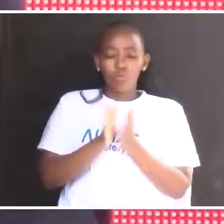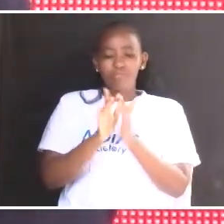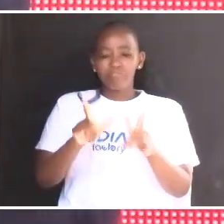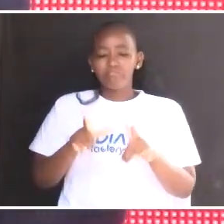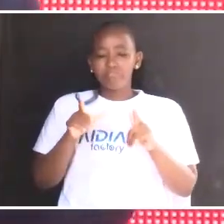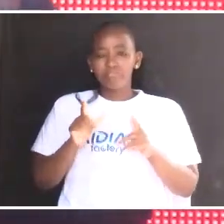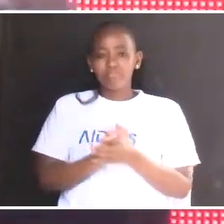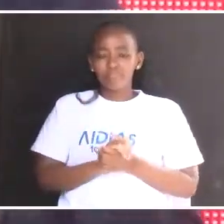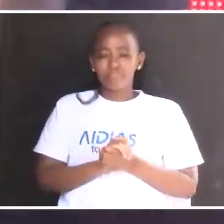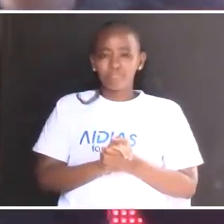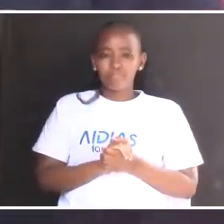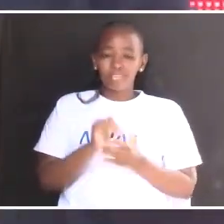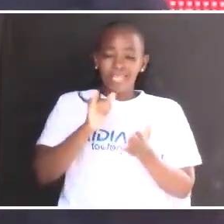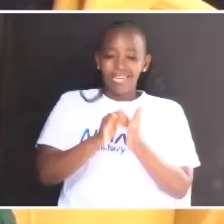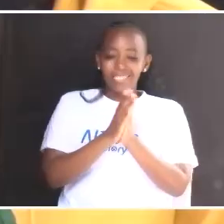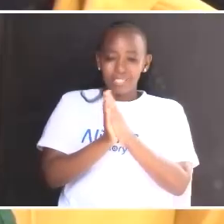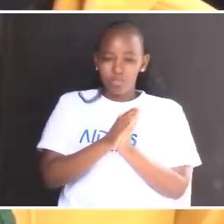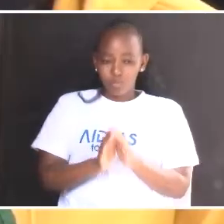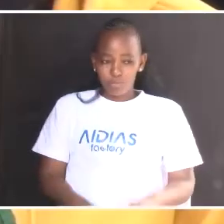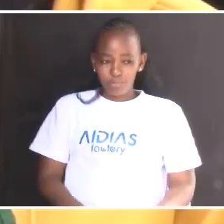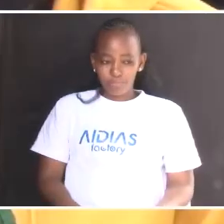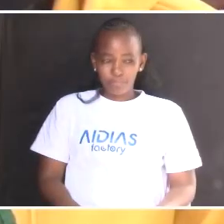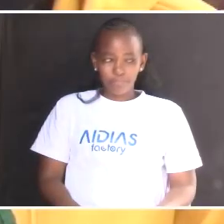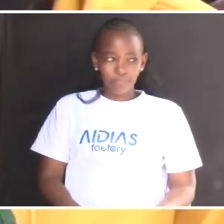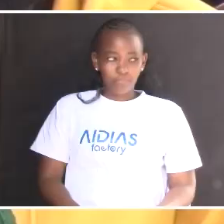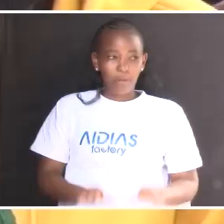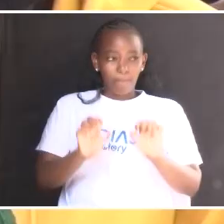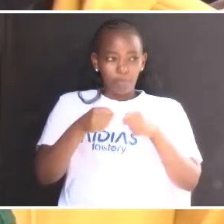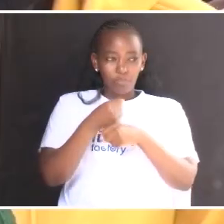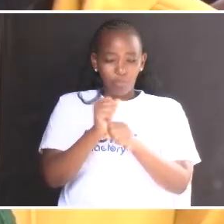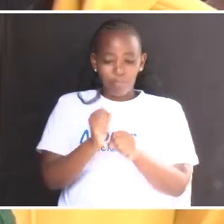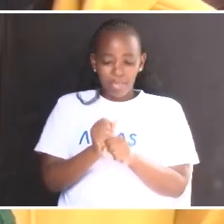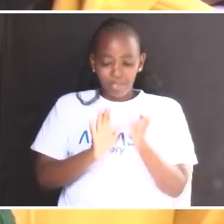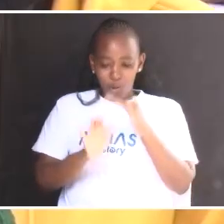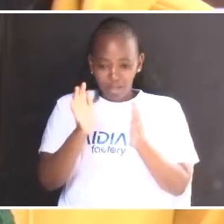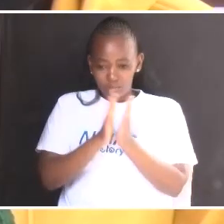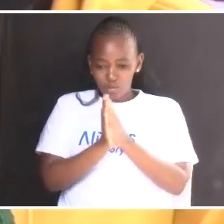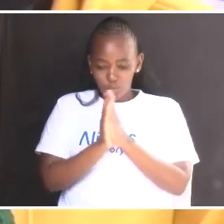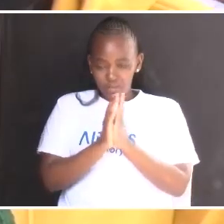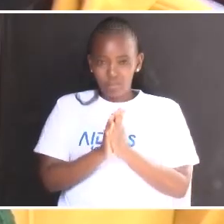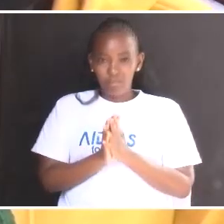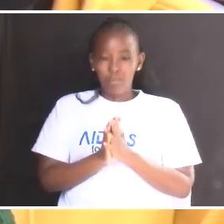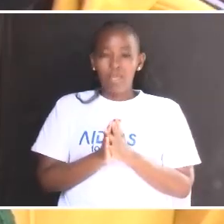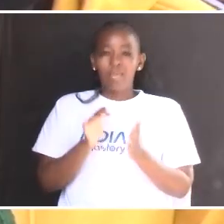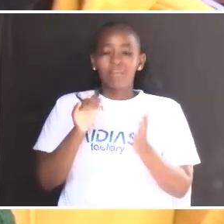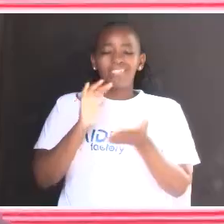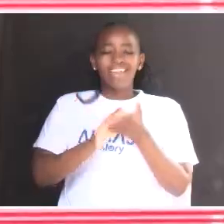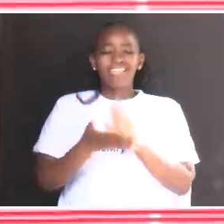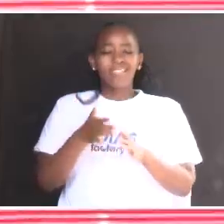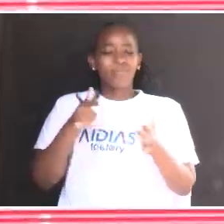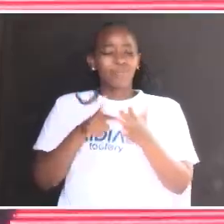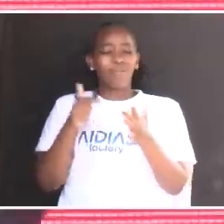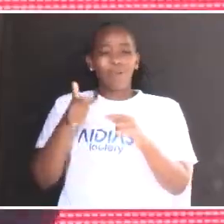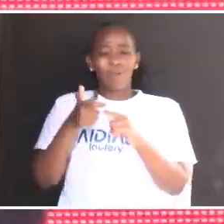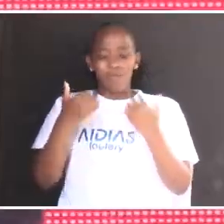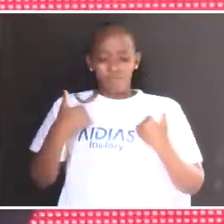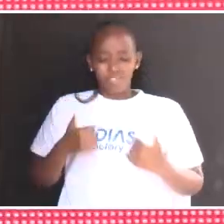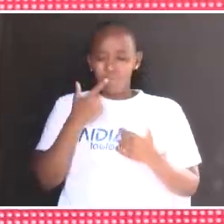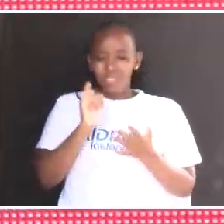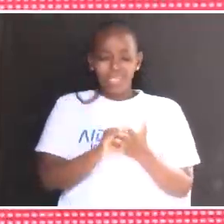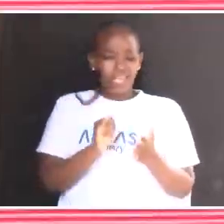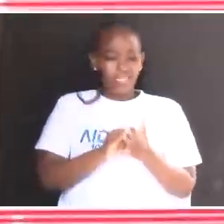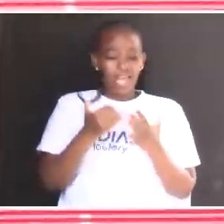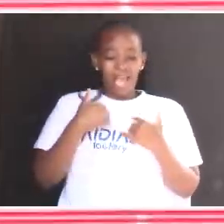life. That is the story. Utaweza tengeneza story kama hiyo. Nothing prevents me from mimi pia kusema, okay,